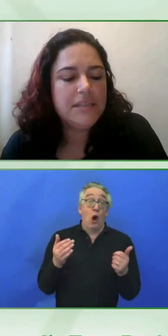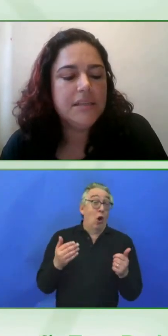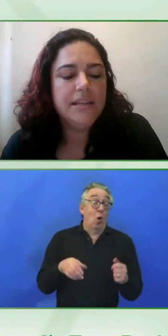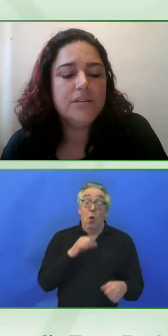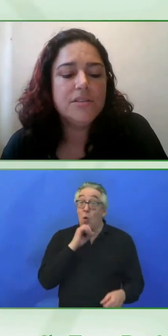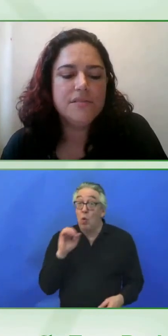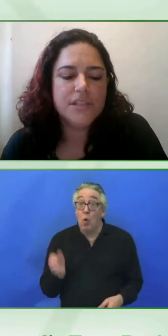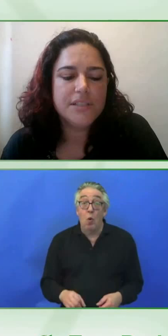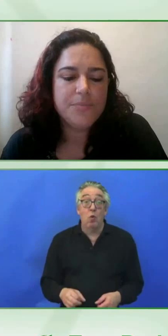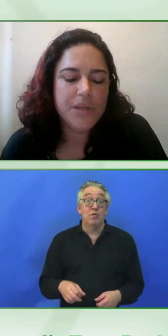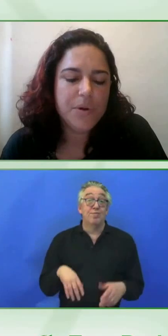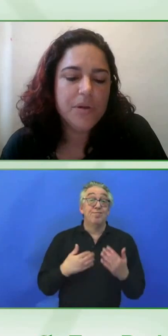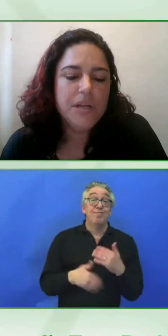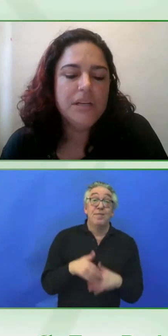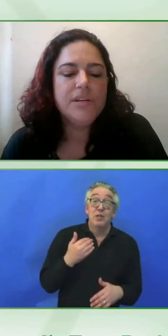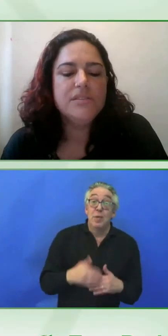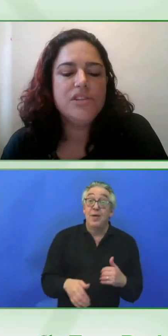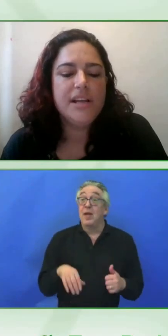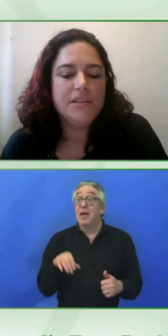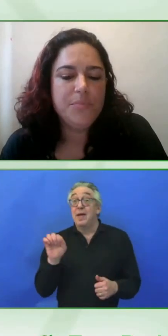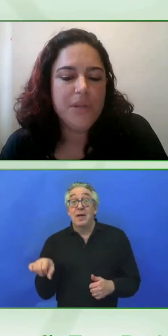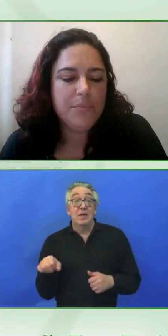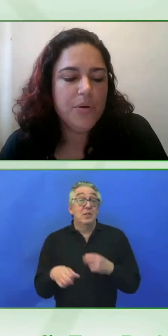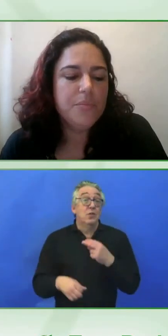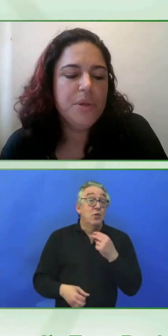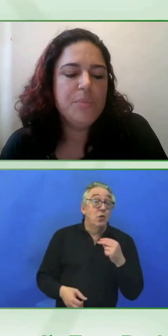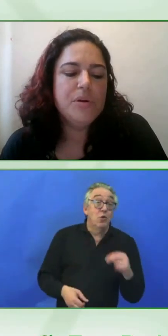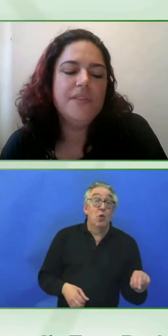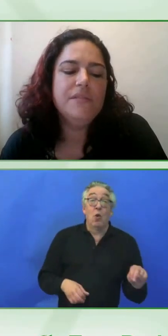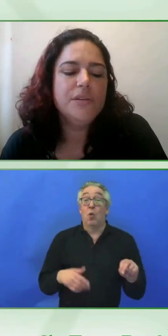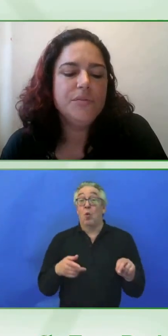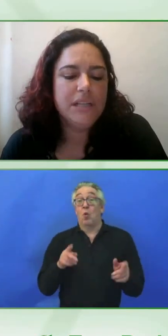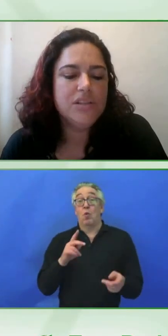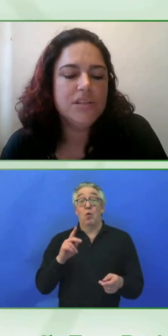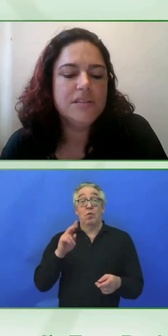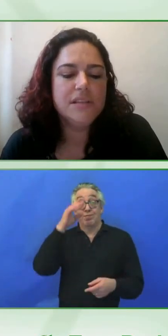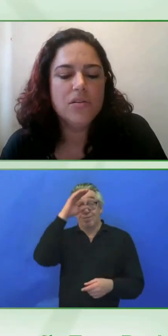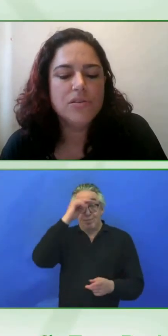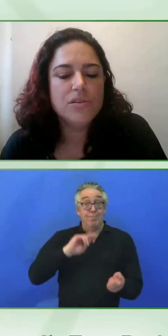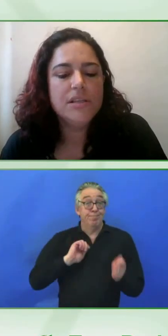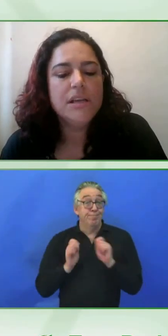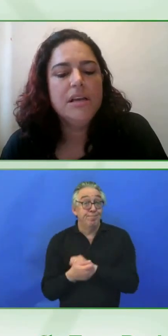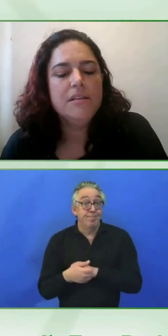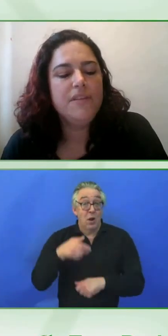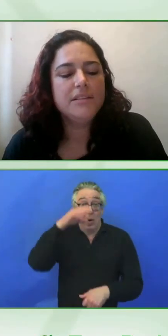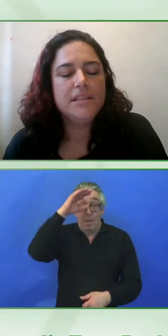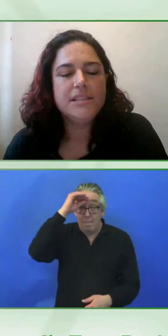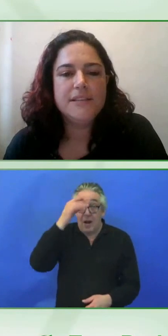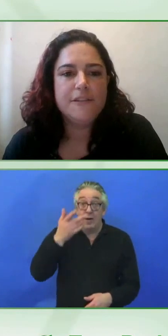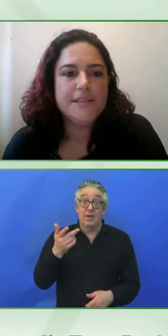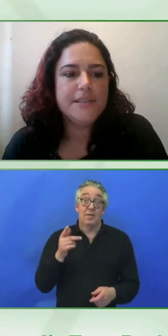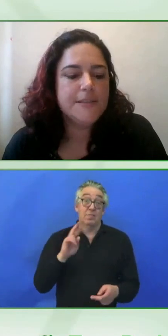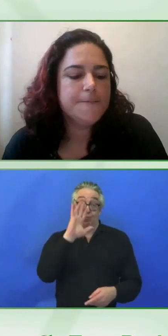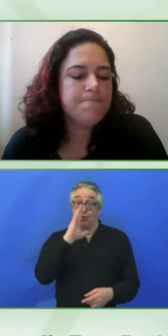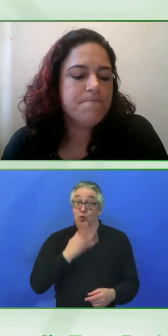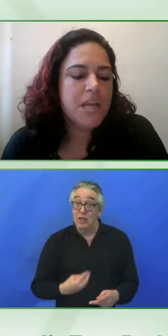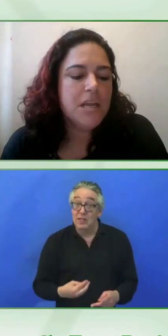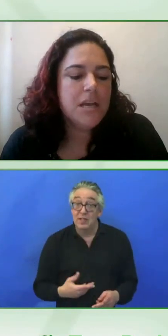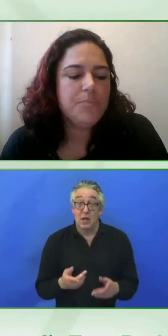disabilities, neurodiverse people, transgender people, people with different religions and culture, valuing their